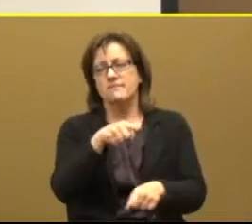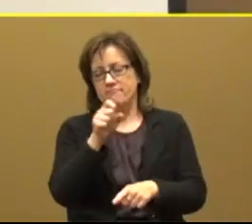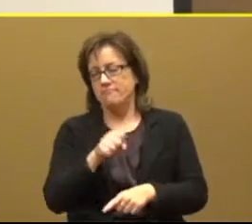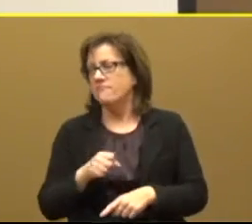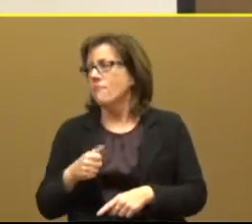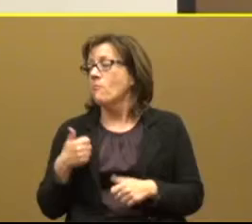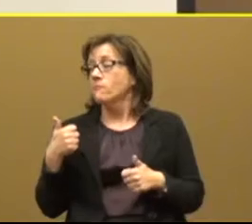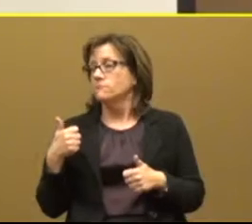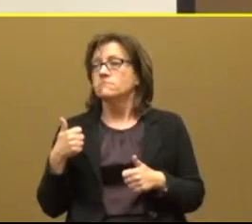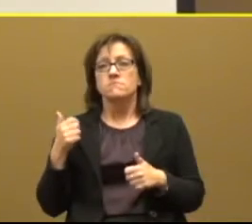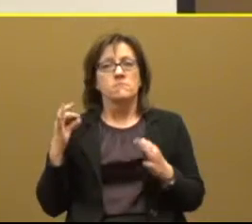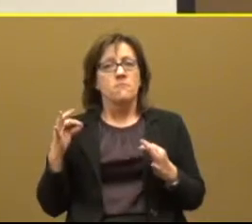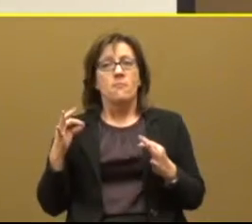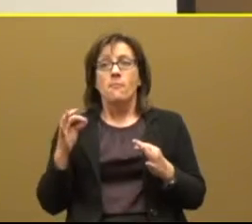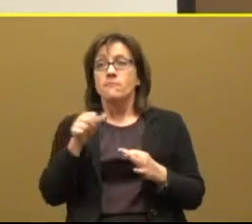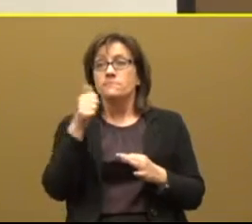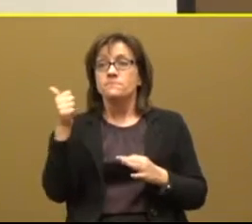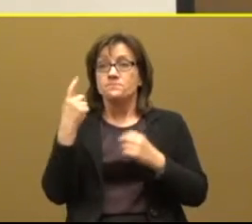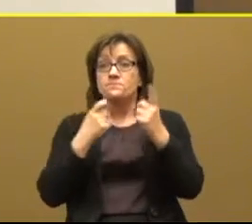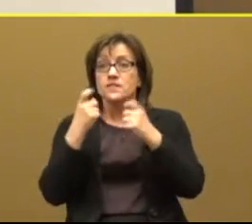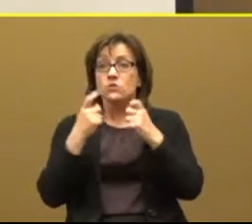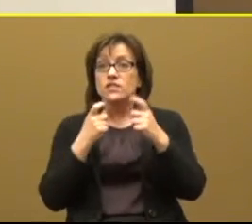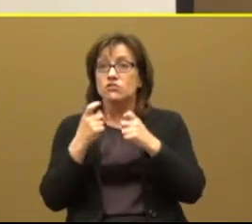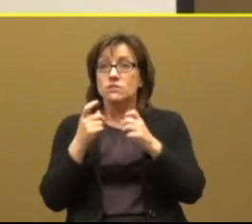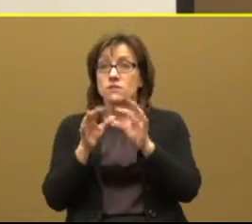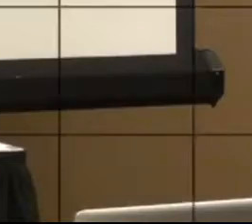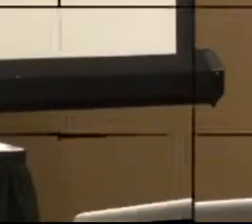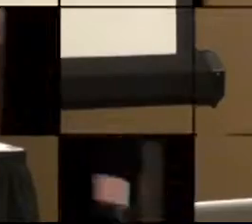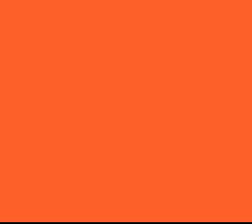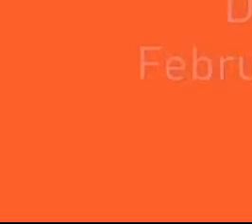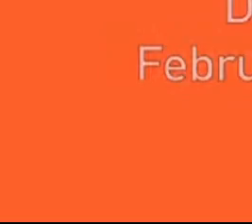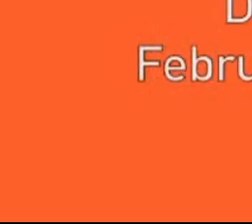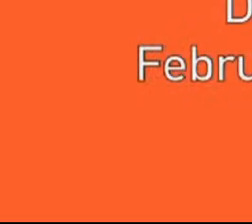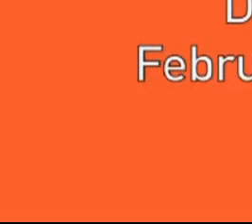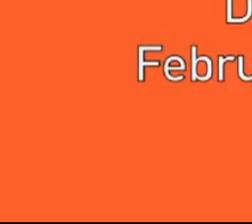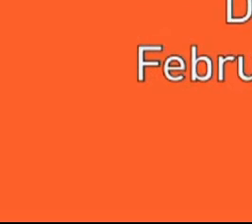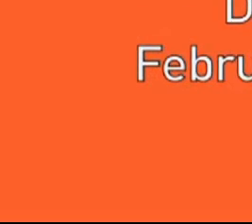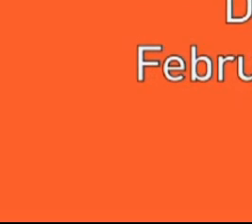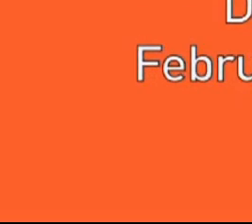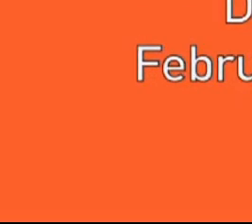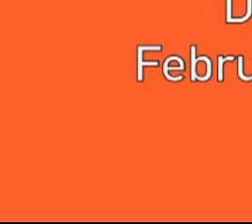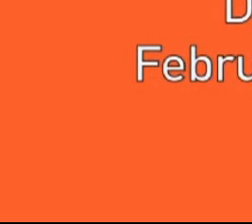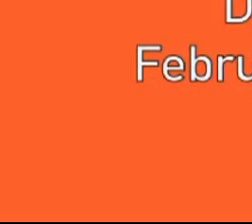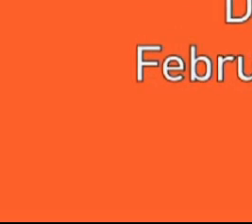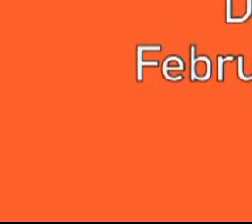Other questions, comments? Have a good afternoon.